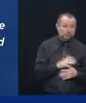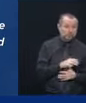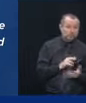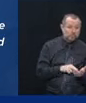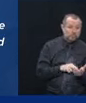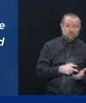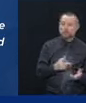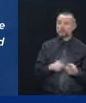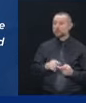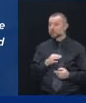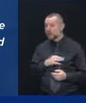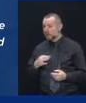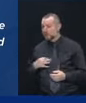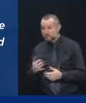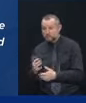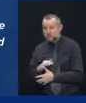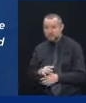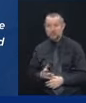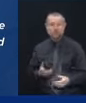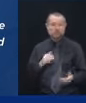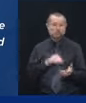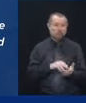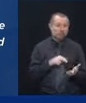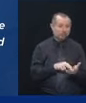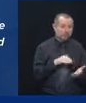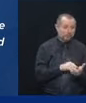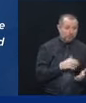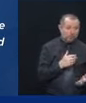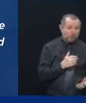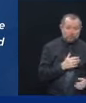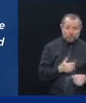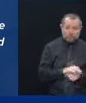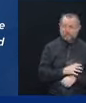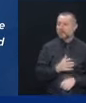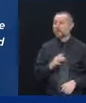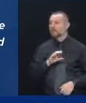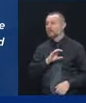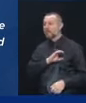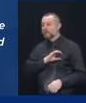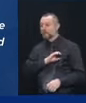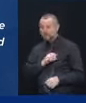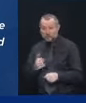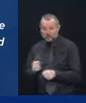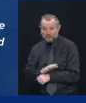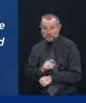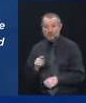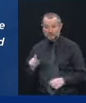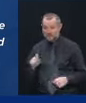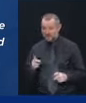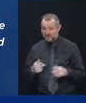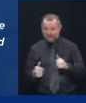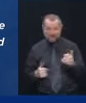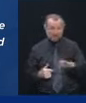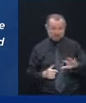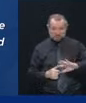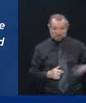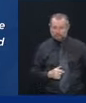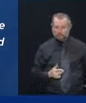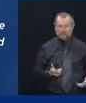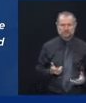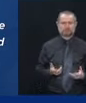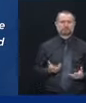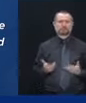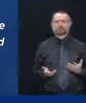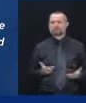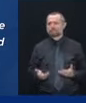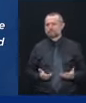You prioritized nurses and doctors and police. Who do you want to take out if you want to add someone? These